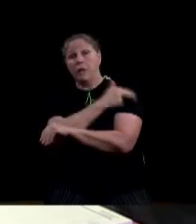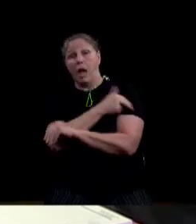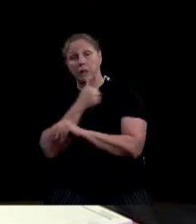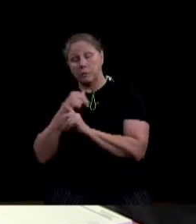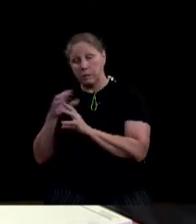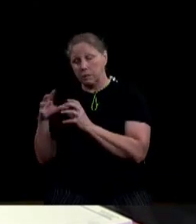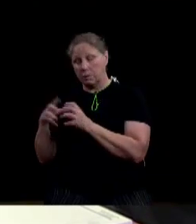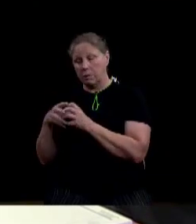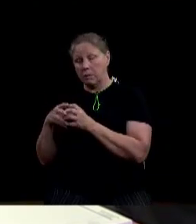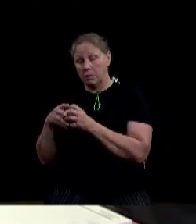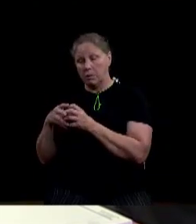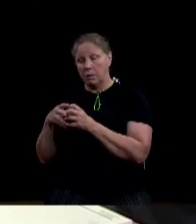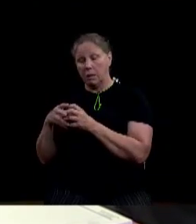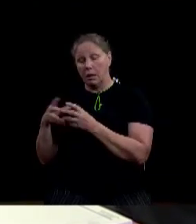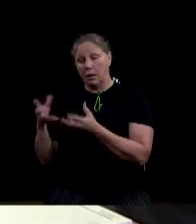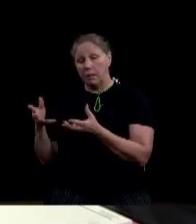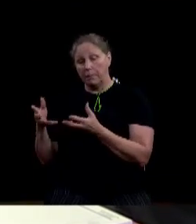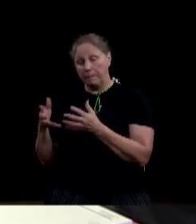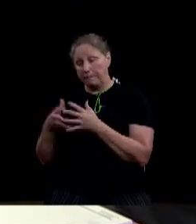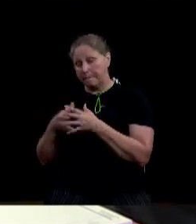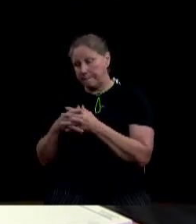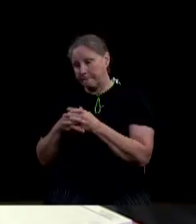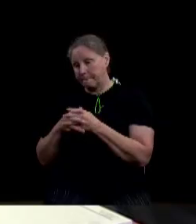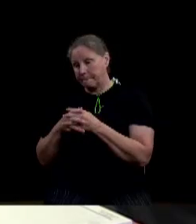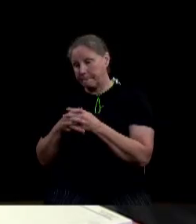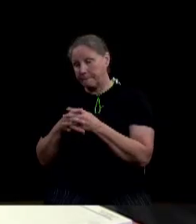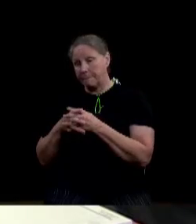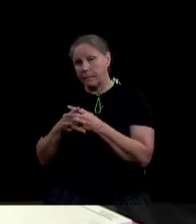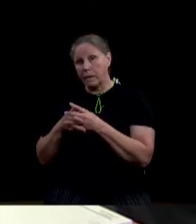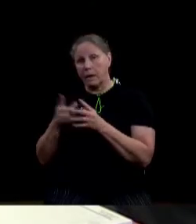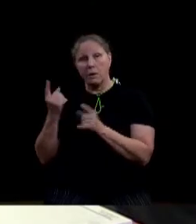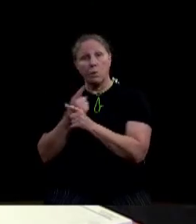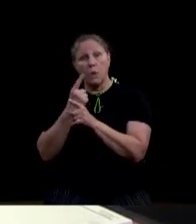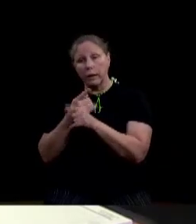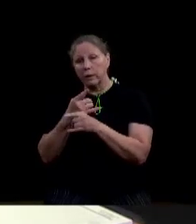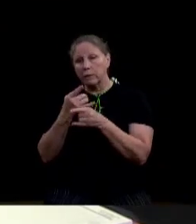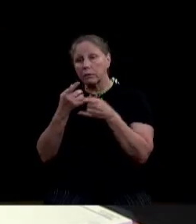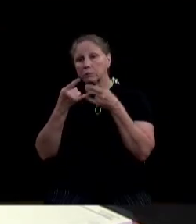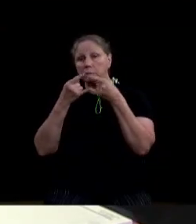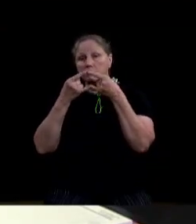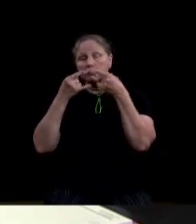cloth and regular masks are being worn,